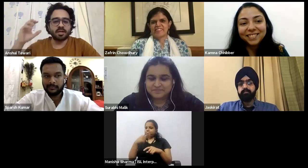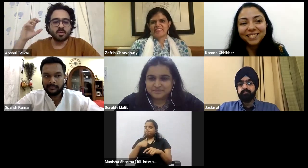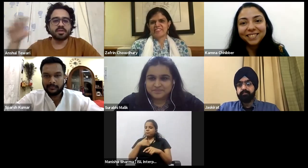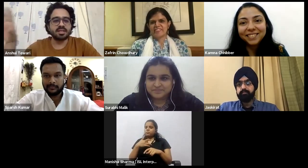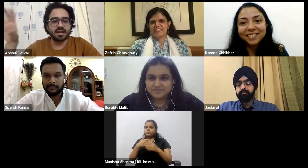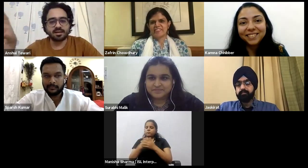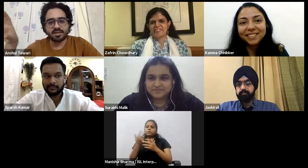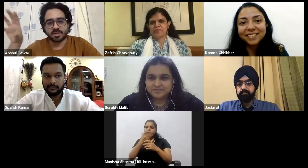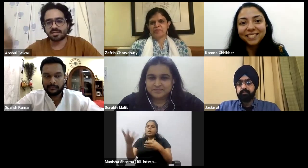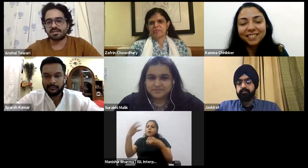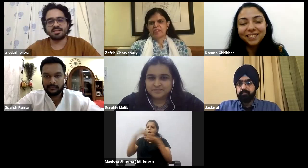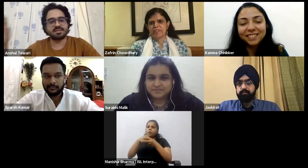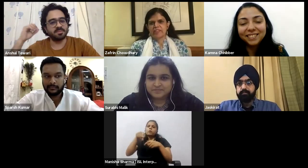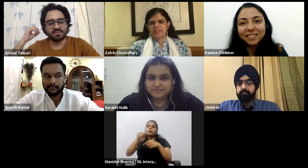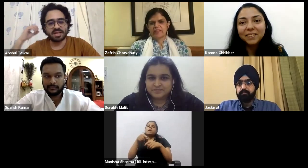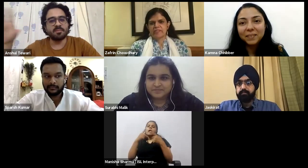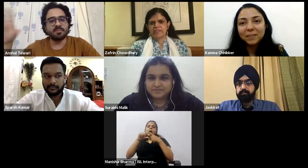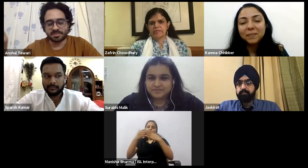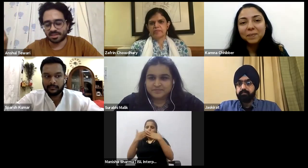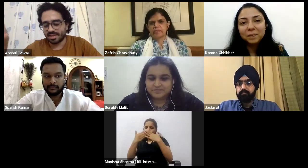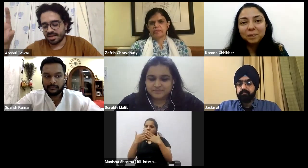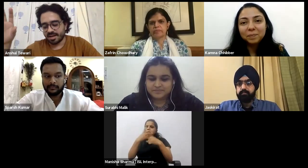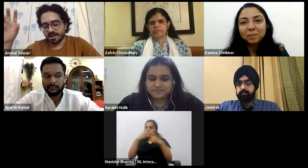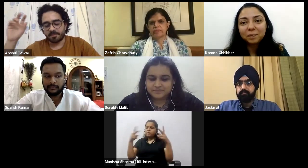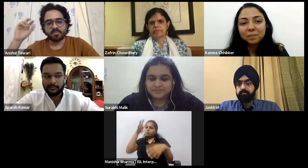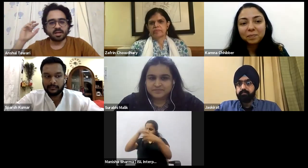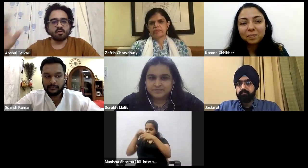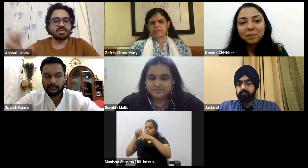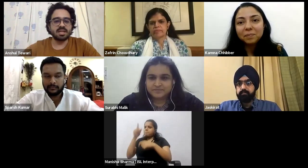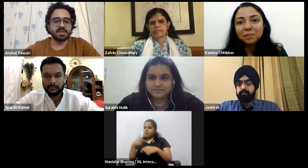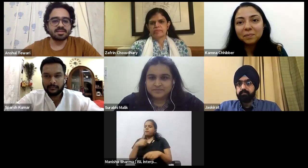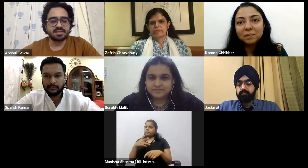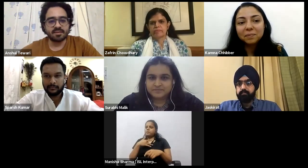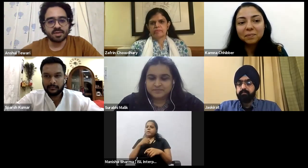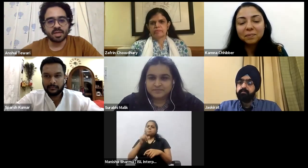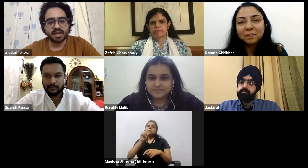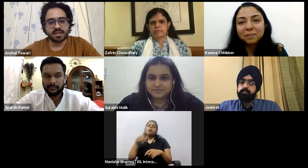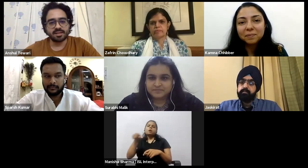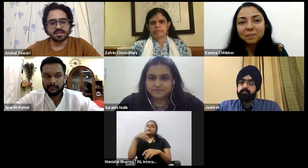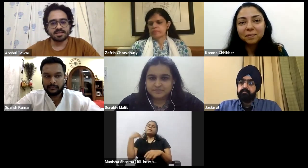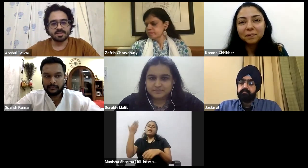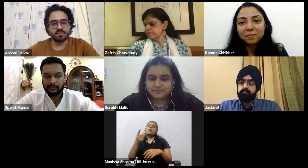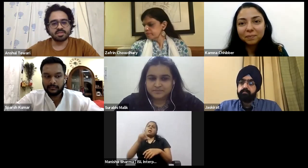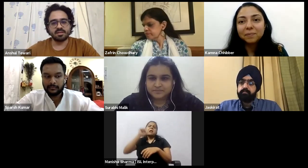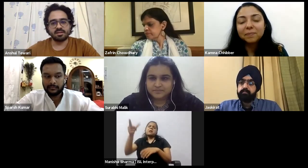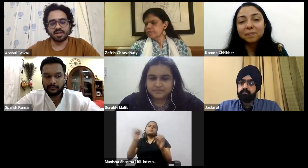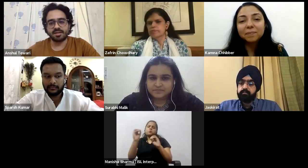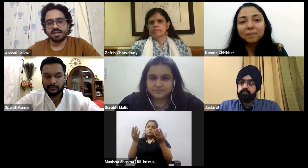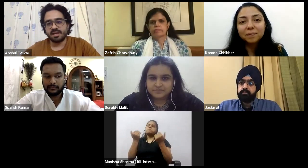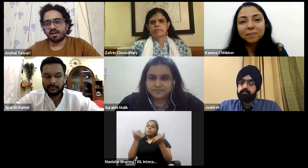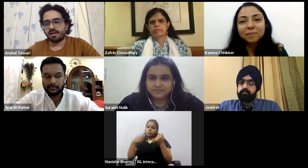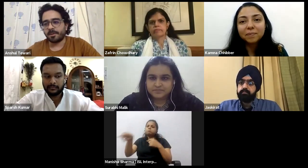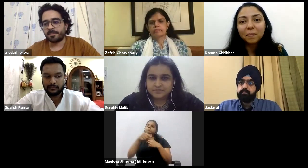To include this in our educational system and wherever possible. But obviously, I mean, it's never too late, and I think there's obviously a